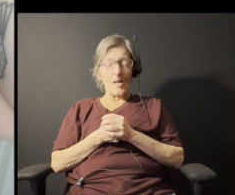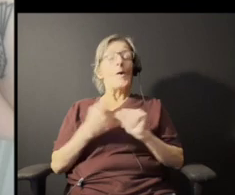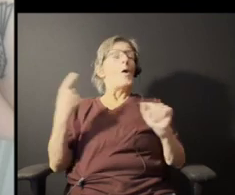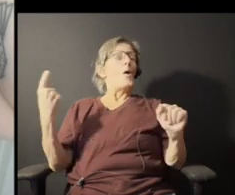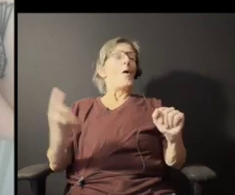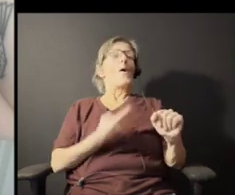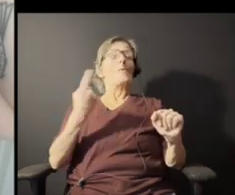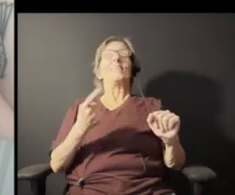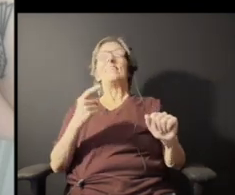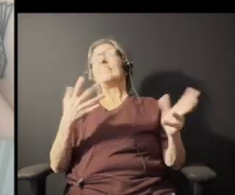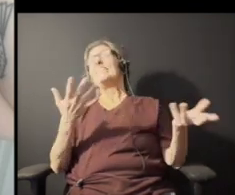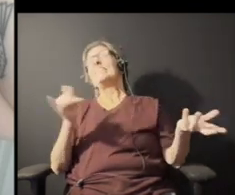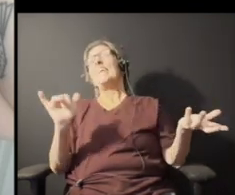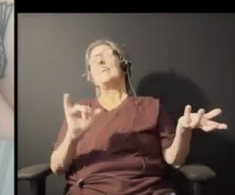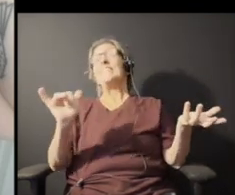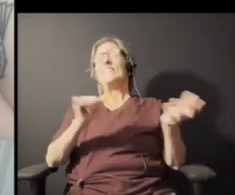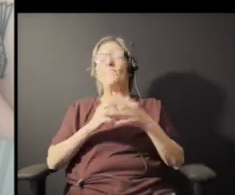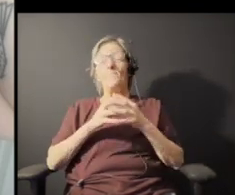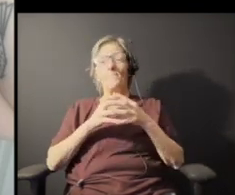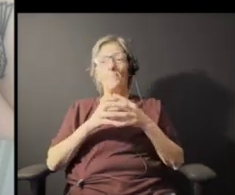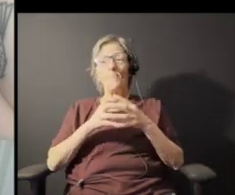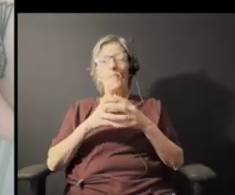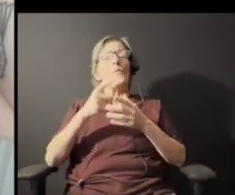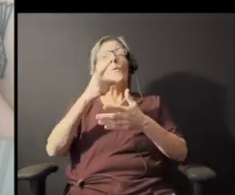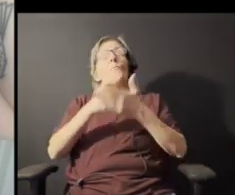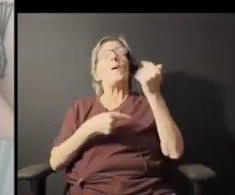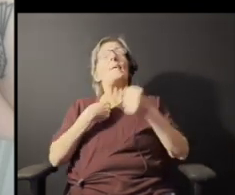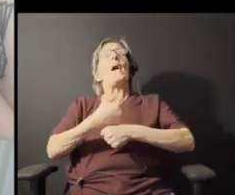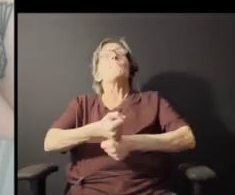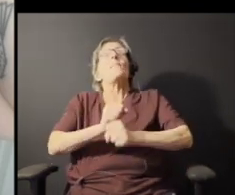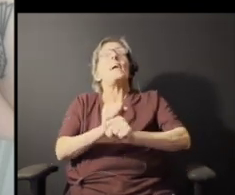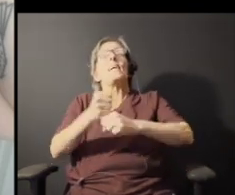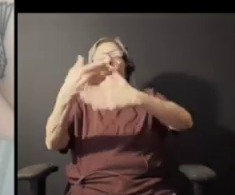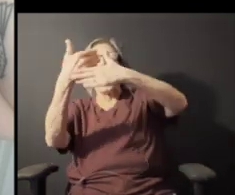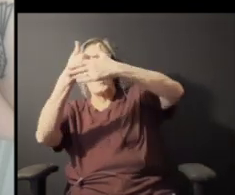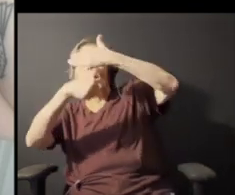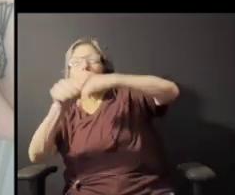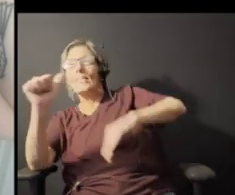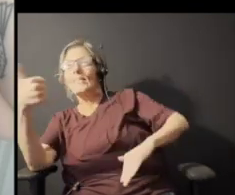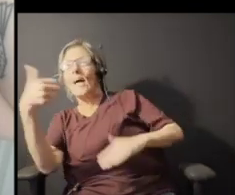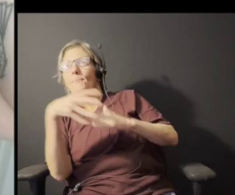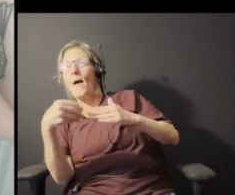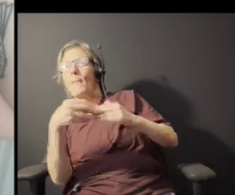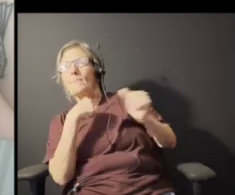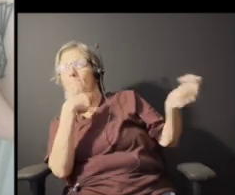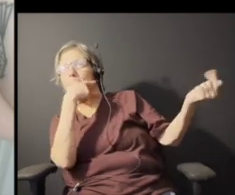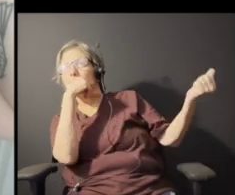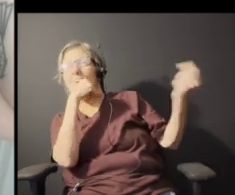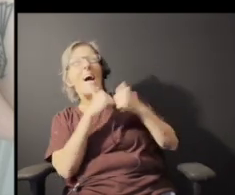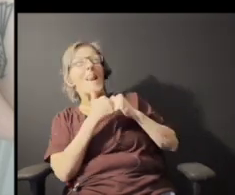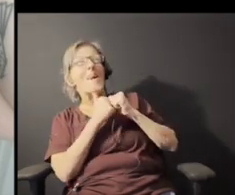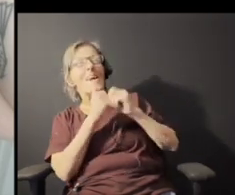it's always been kind of, what can I make under $10?